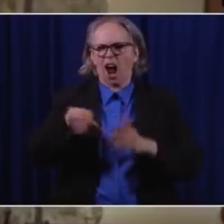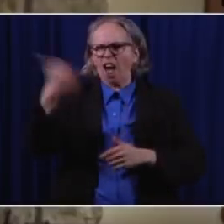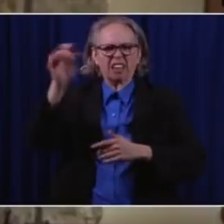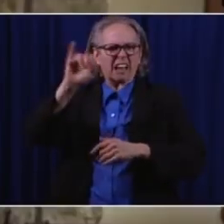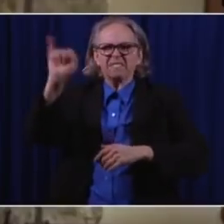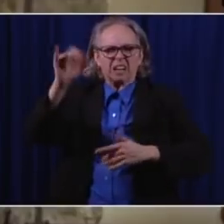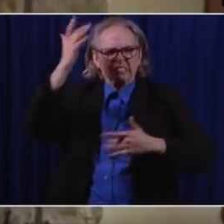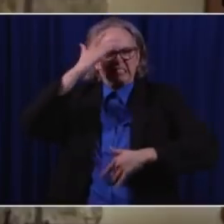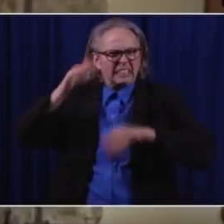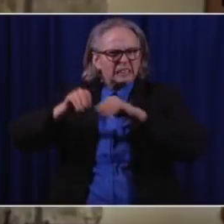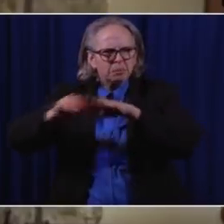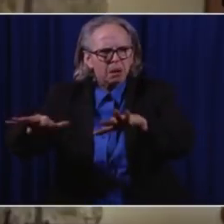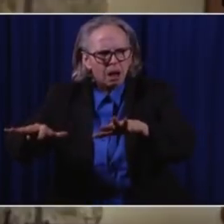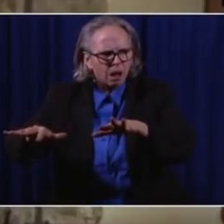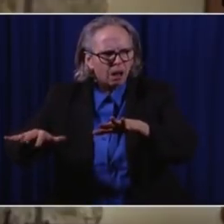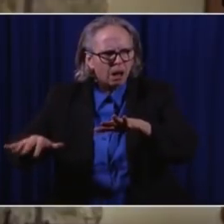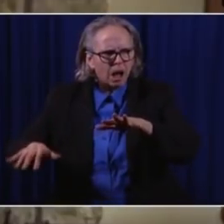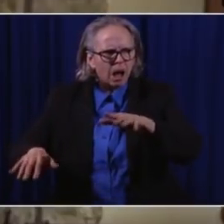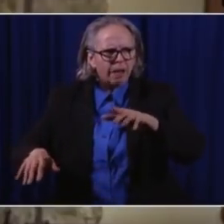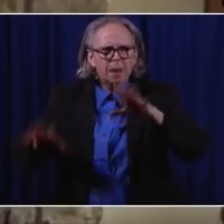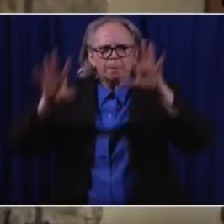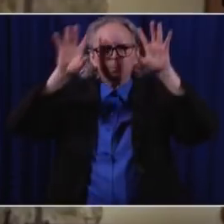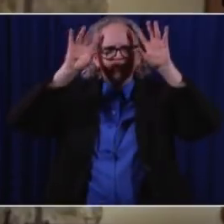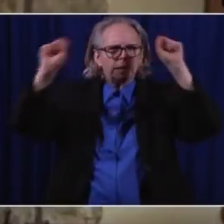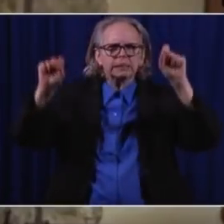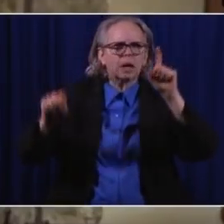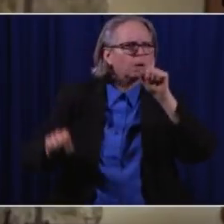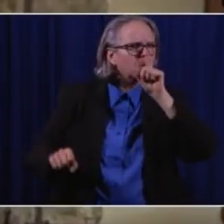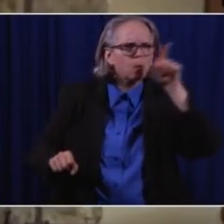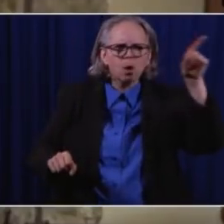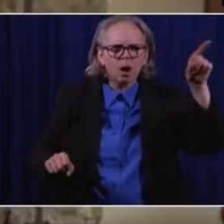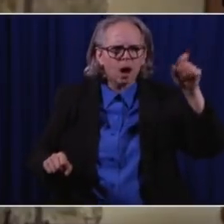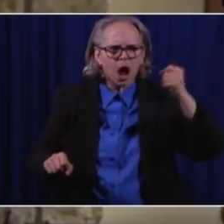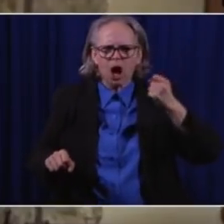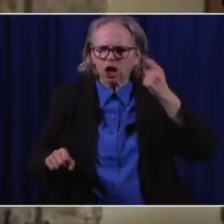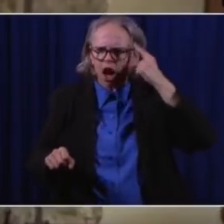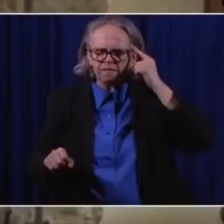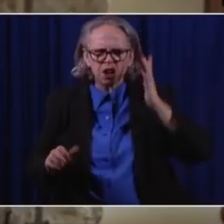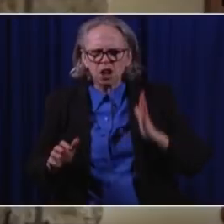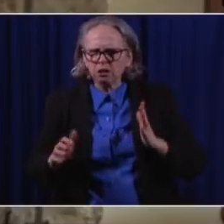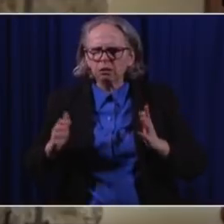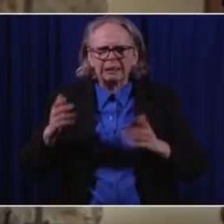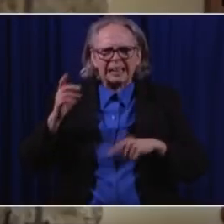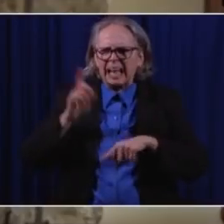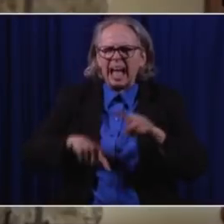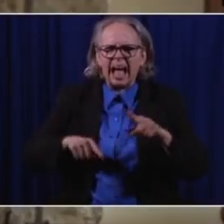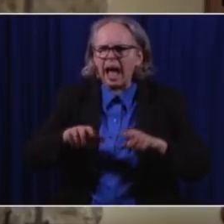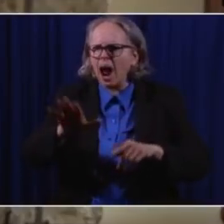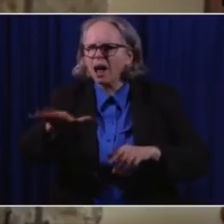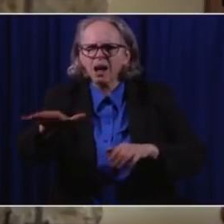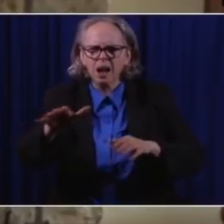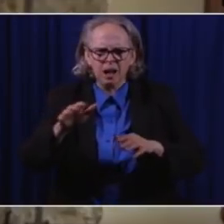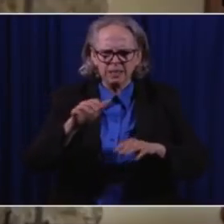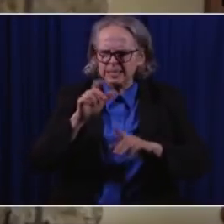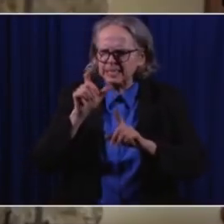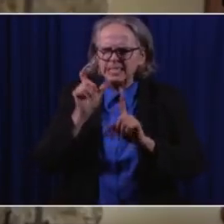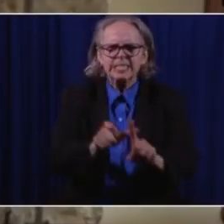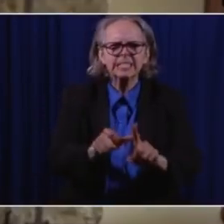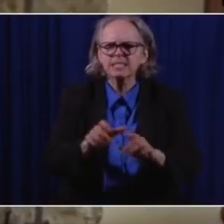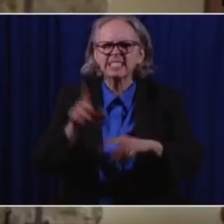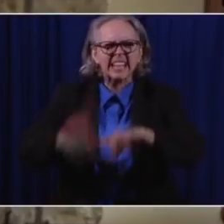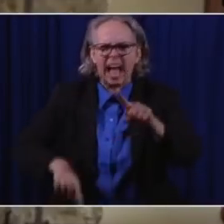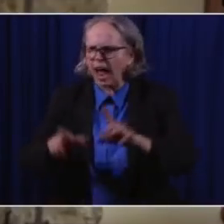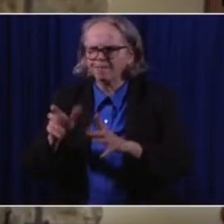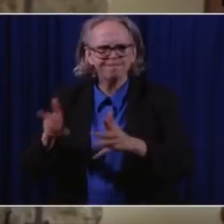do, Ohio would not be able to impose its own quarantine on those coming into Ohio from a hotspot,